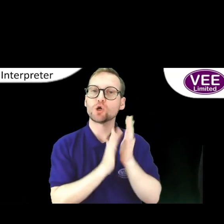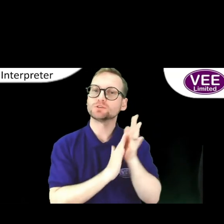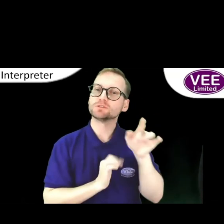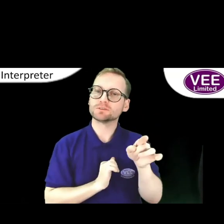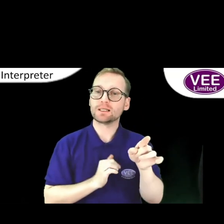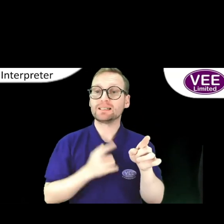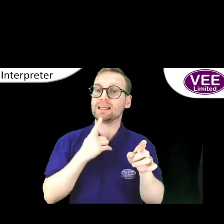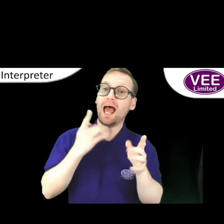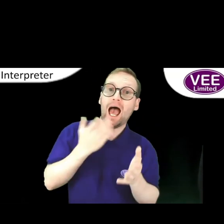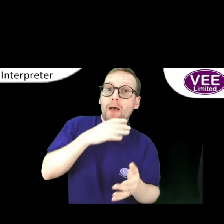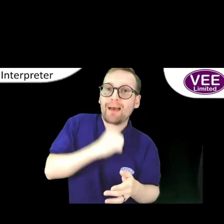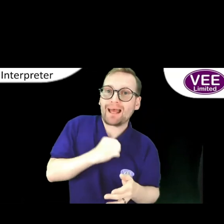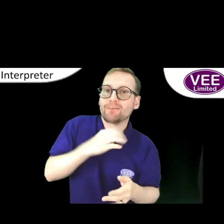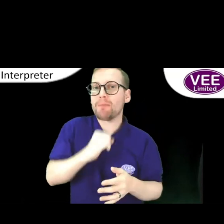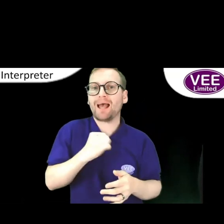Poverty?